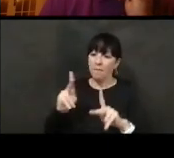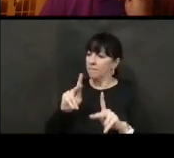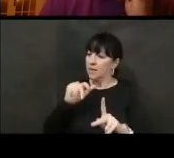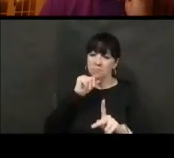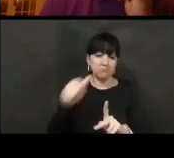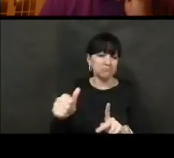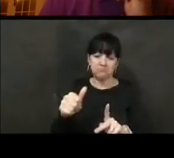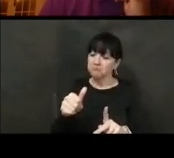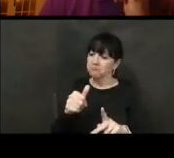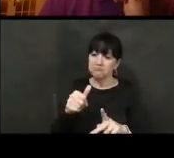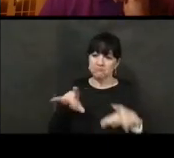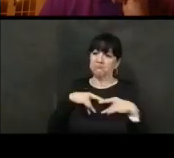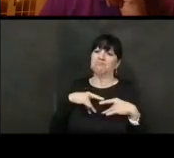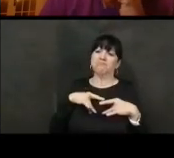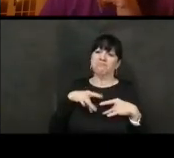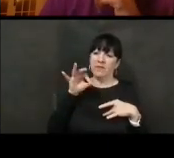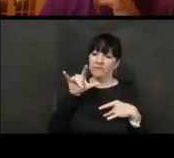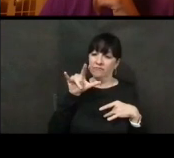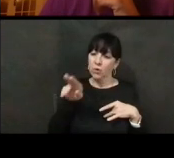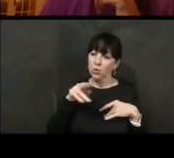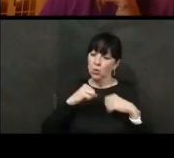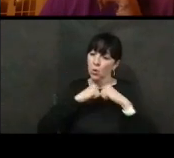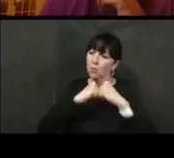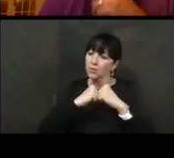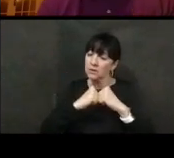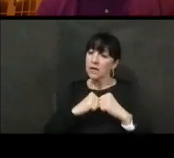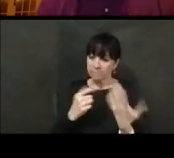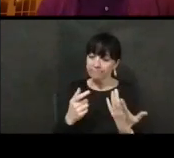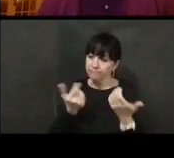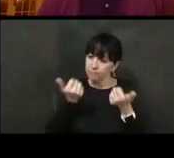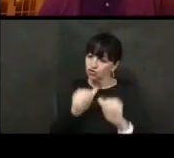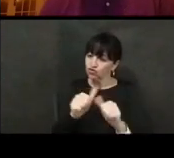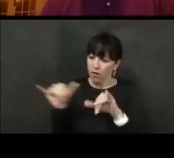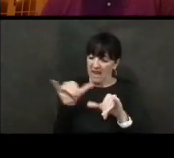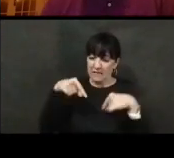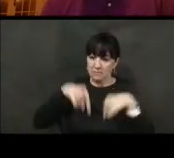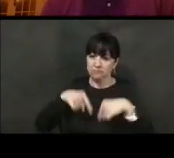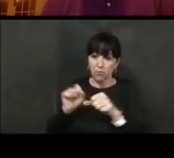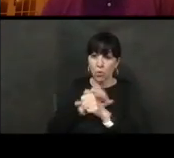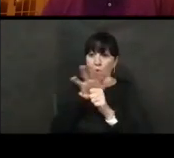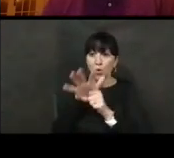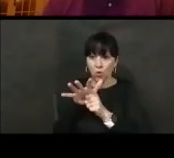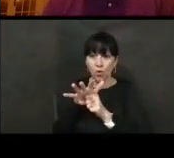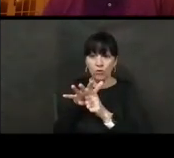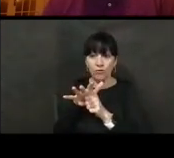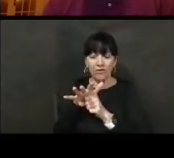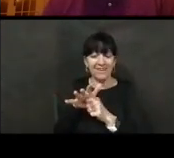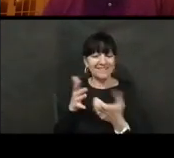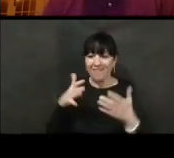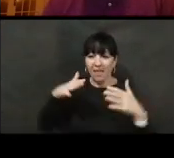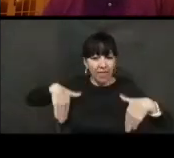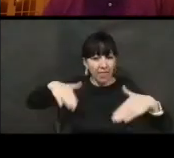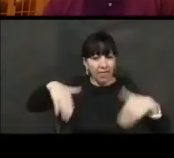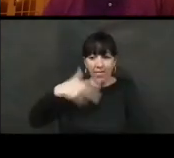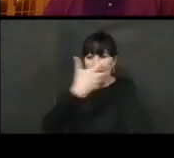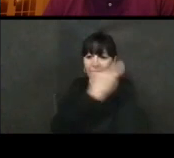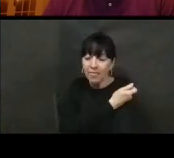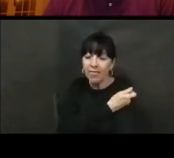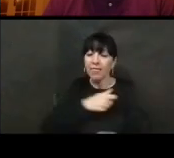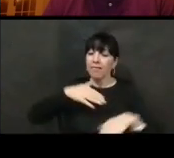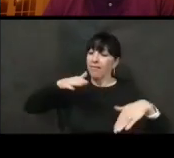could prevent it with immunization. So the science behind it is that when you separate